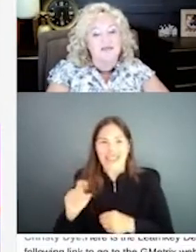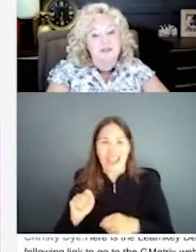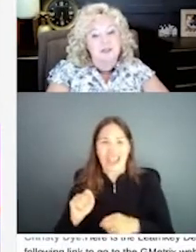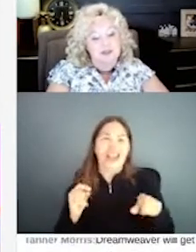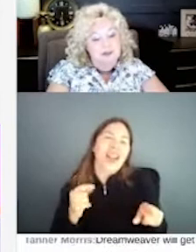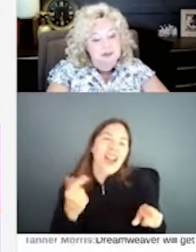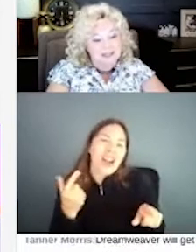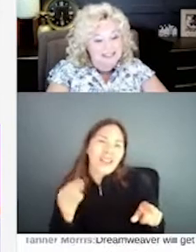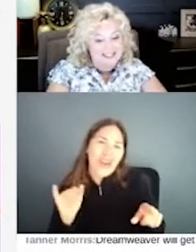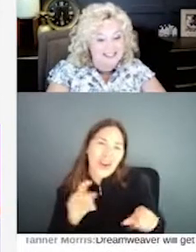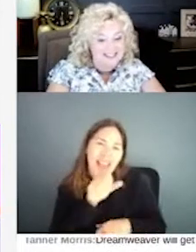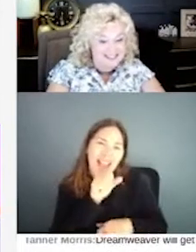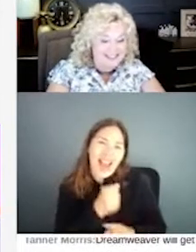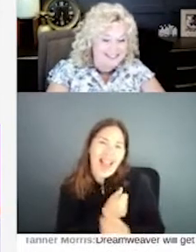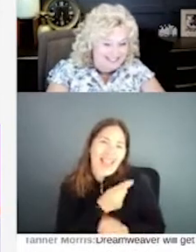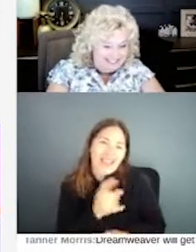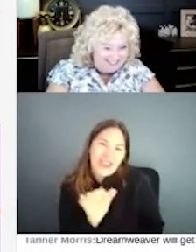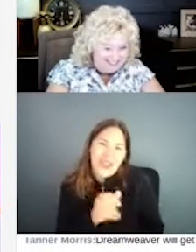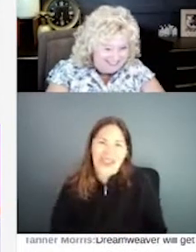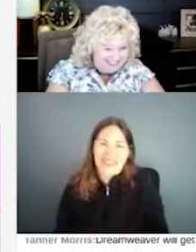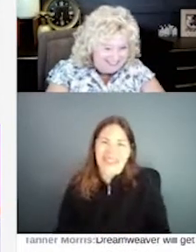you too.